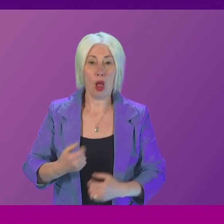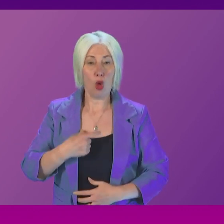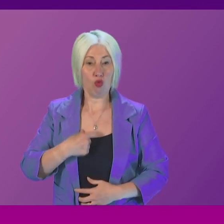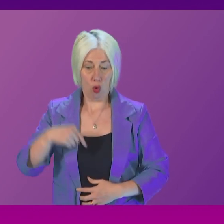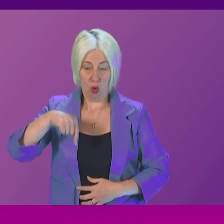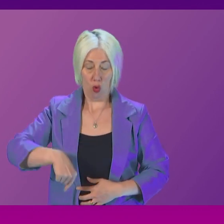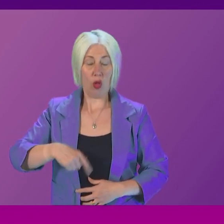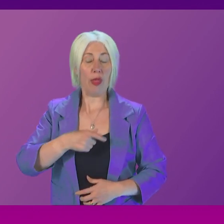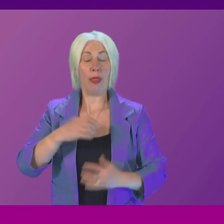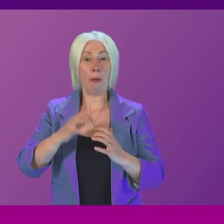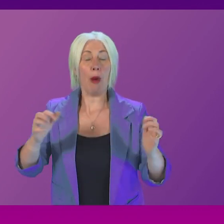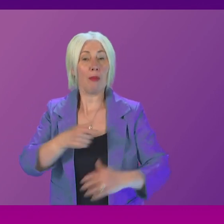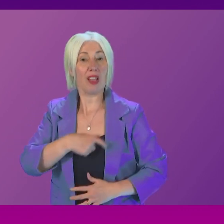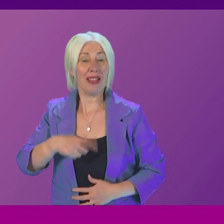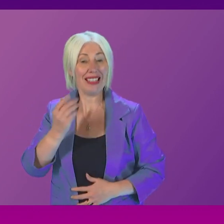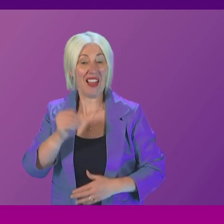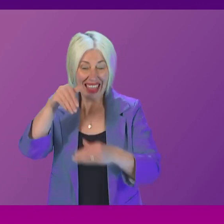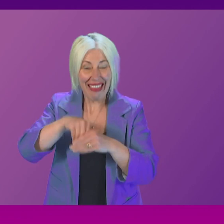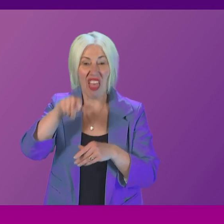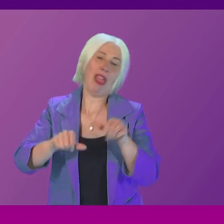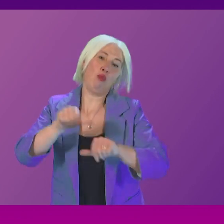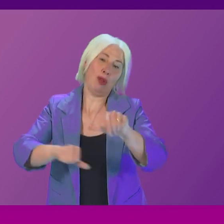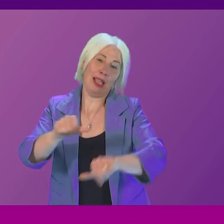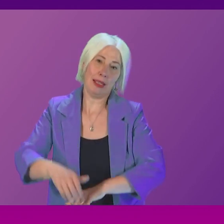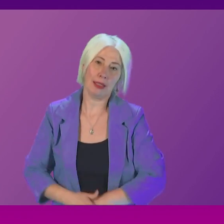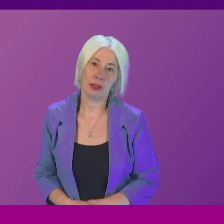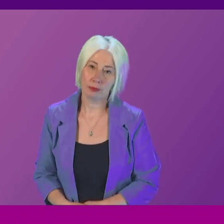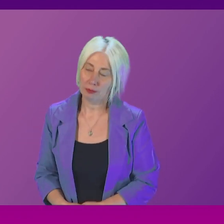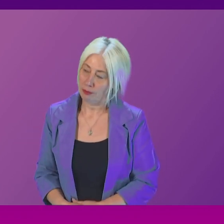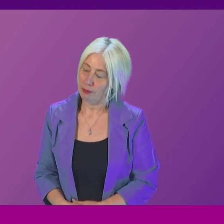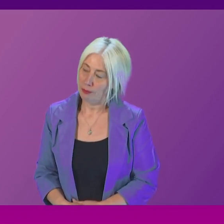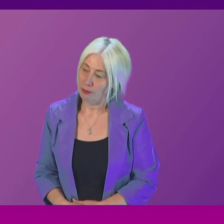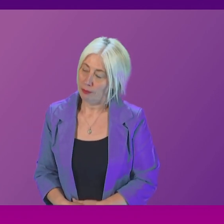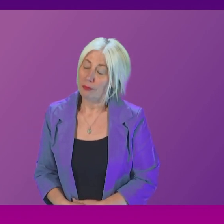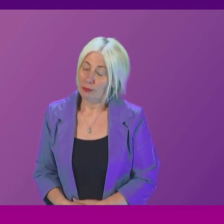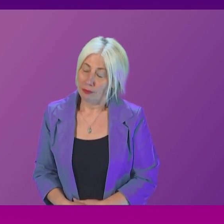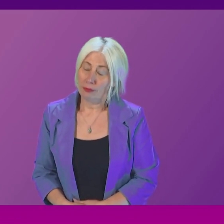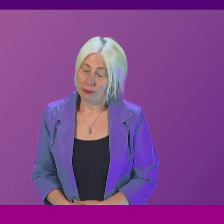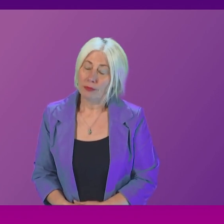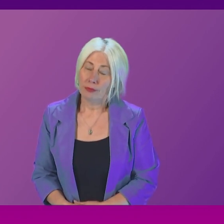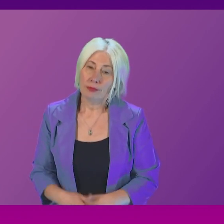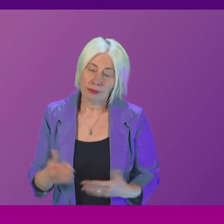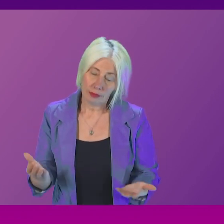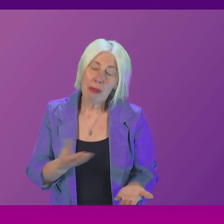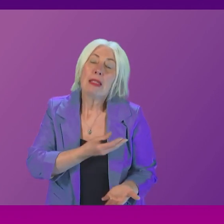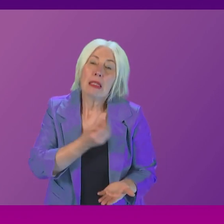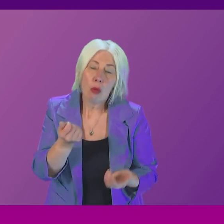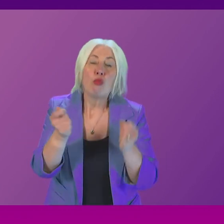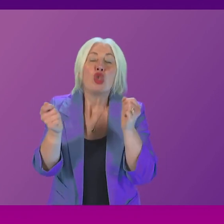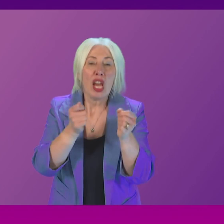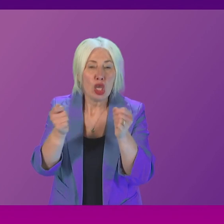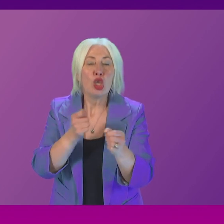Parliament committees have in that process? Well, you'll note that of course, there has been some change in relation